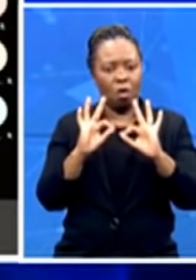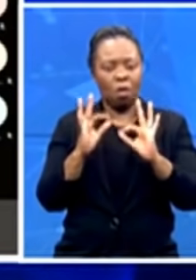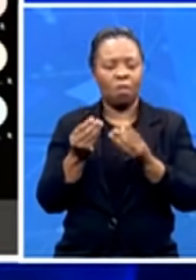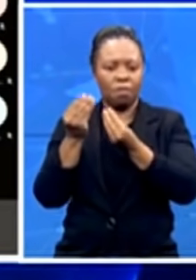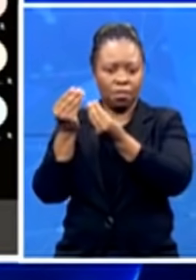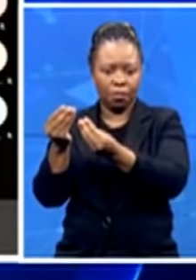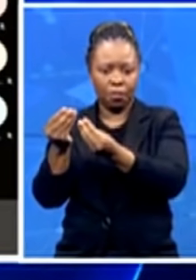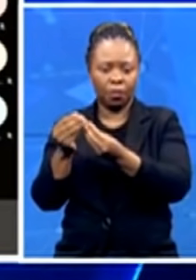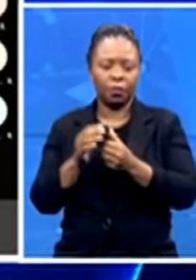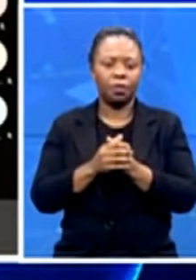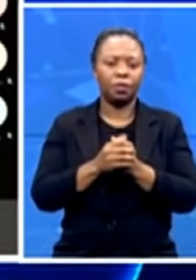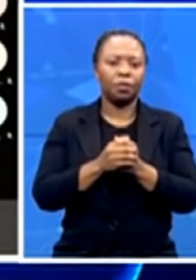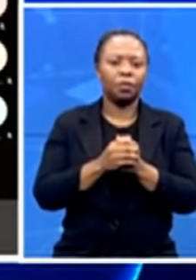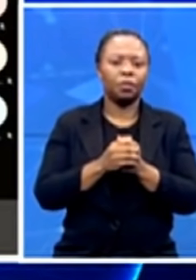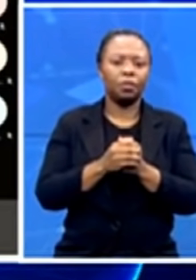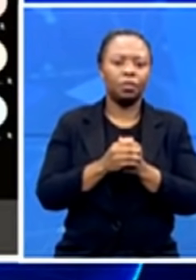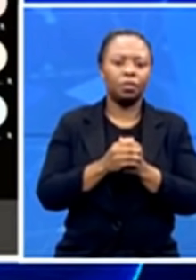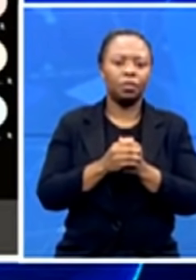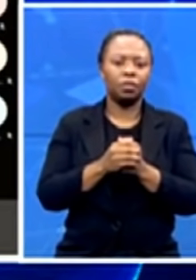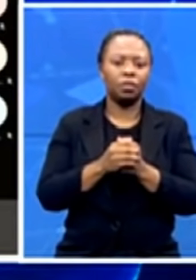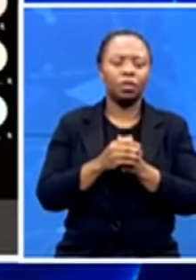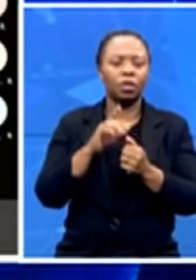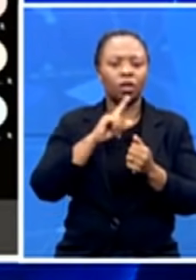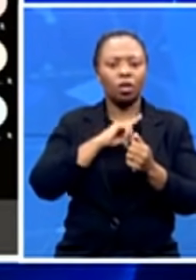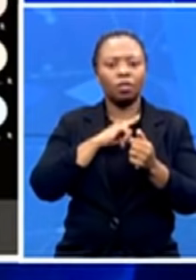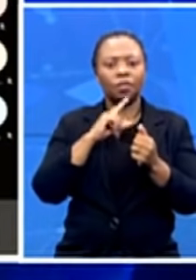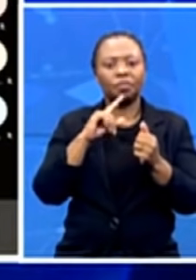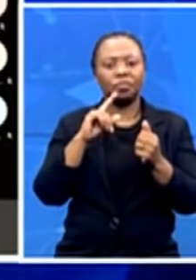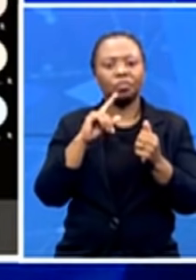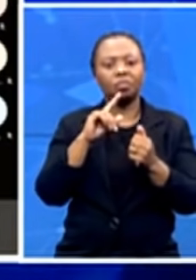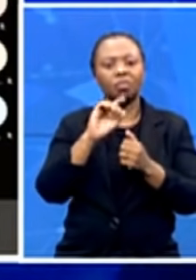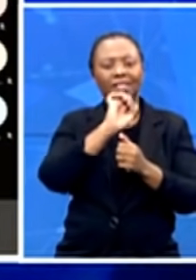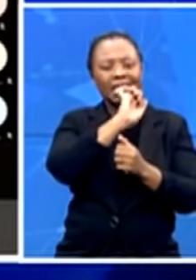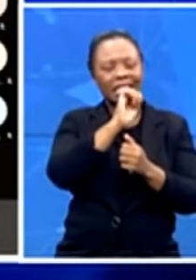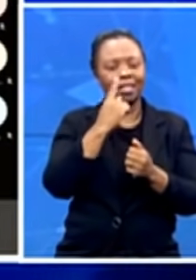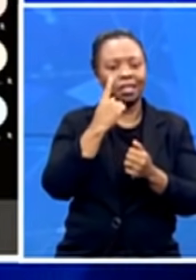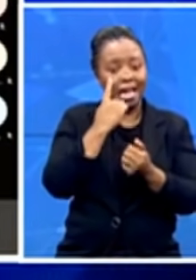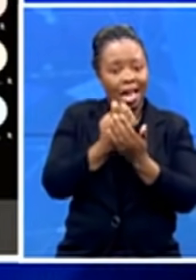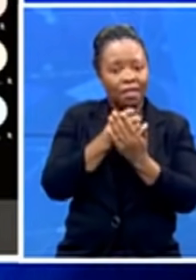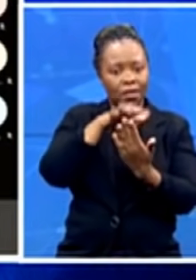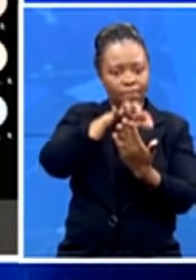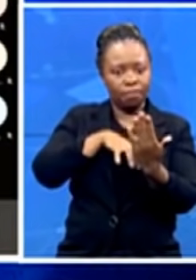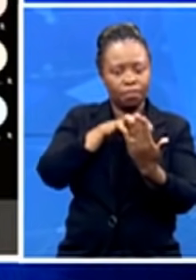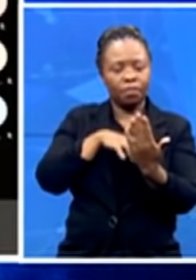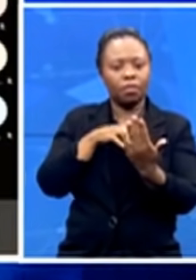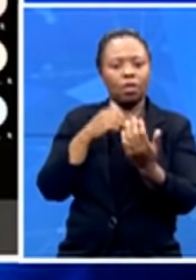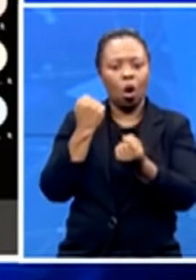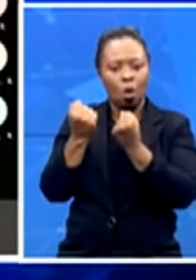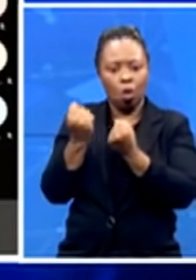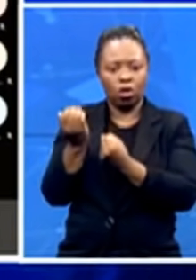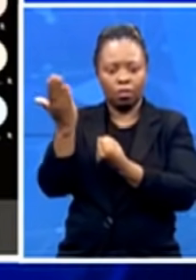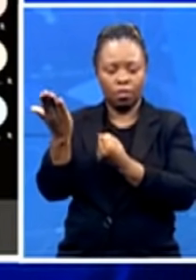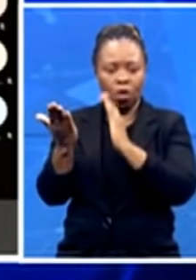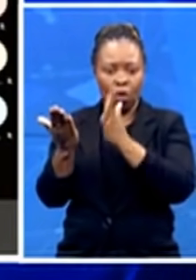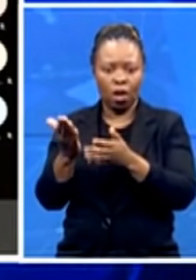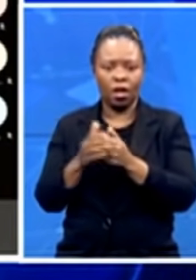the late filing of his answering affidavit. We also, for the reasons that will appear in the main judgment, concluded that there was